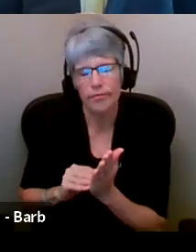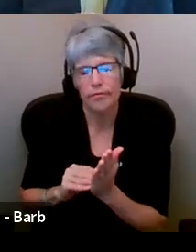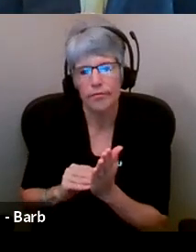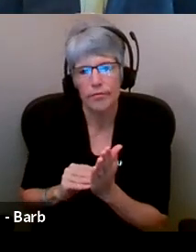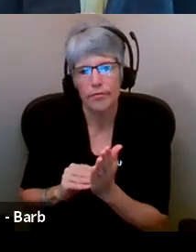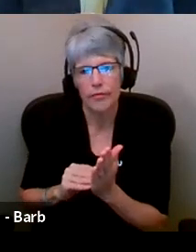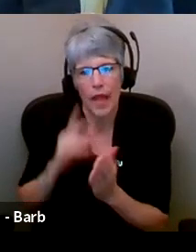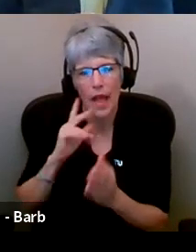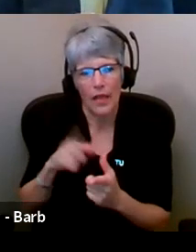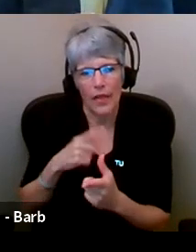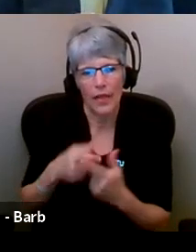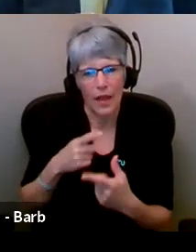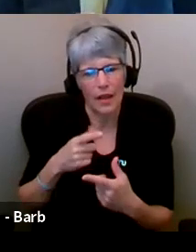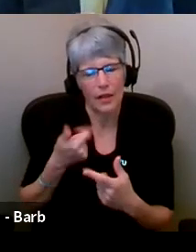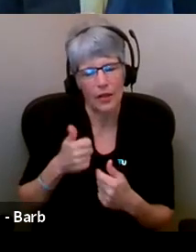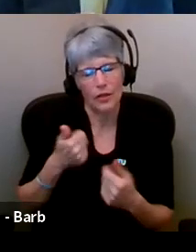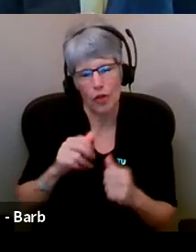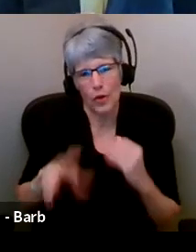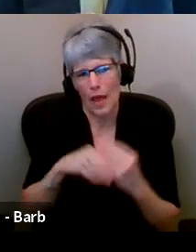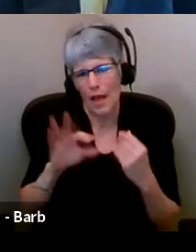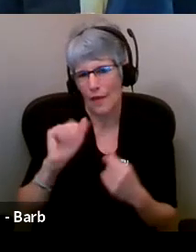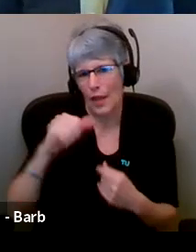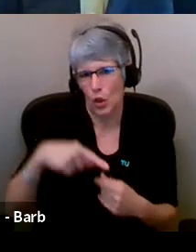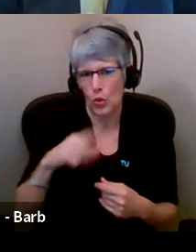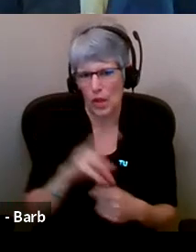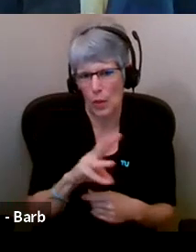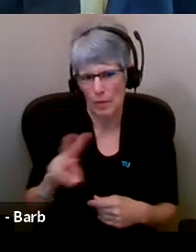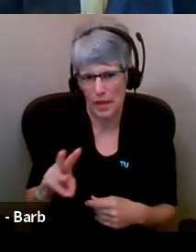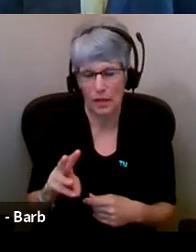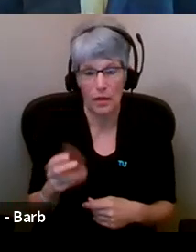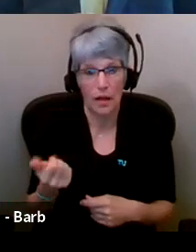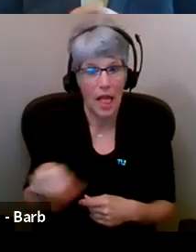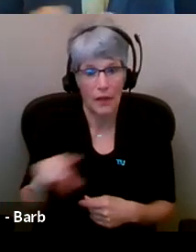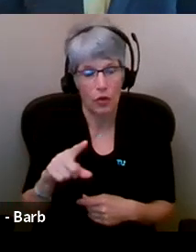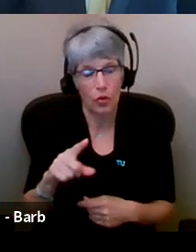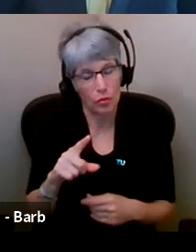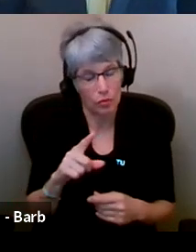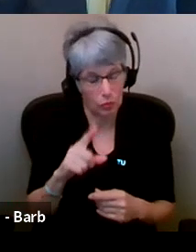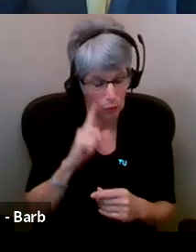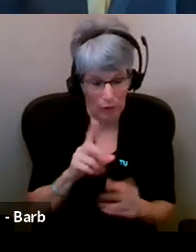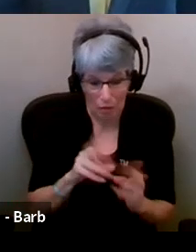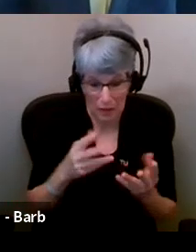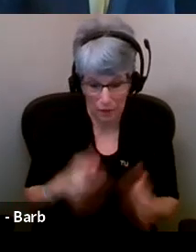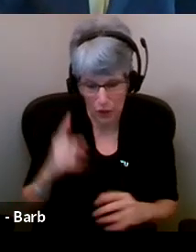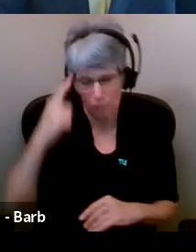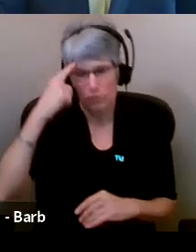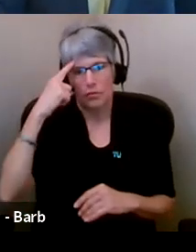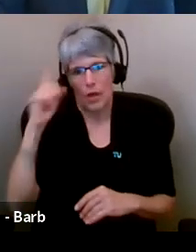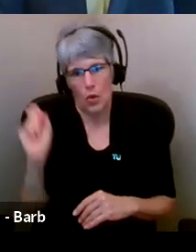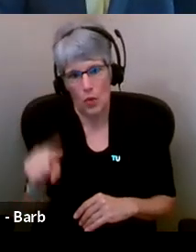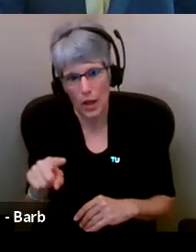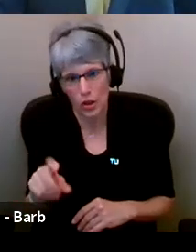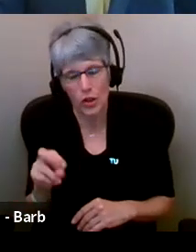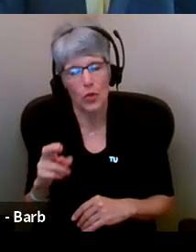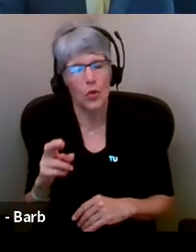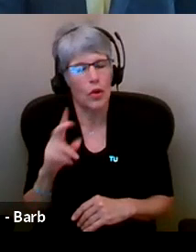in FAQs on the website in the coming days. I do want to remind anybody who comes up with a question after the fact or who feels their question needs a